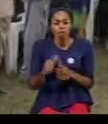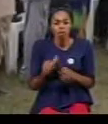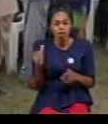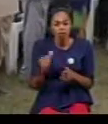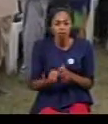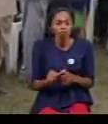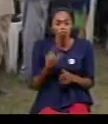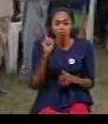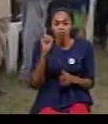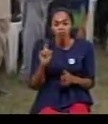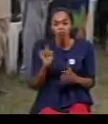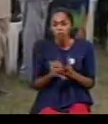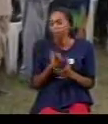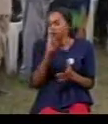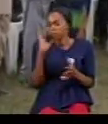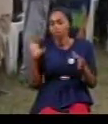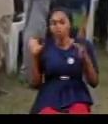participant,